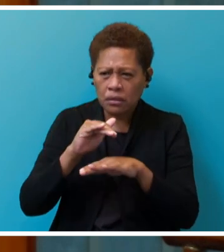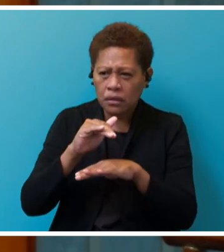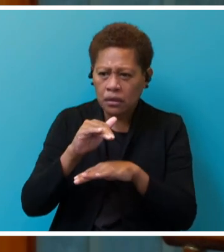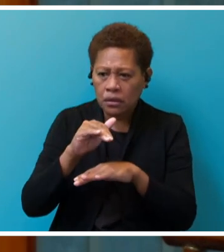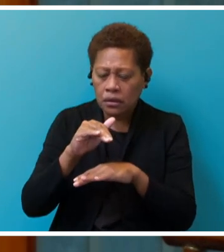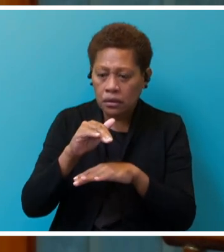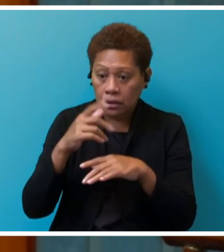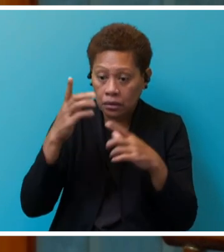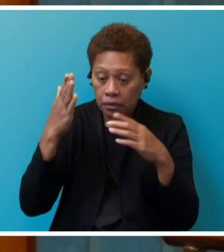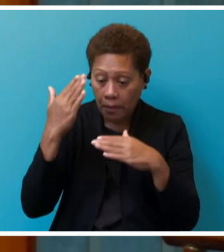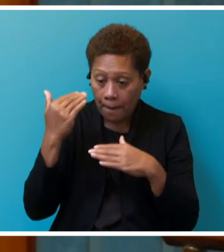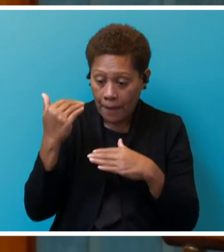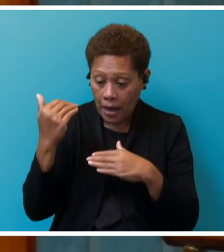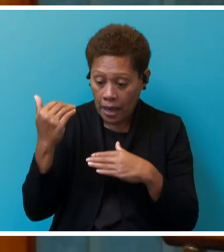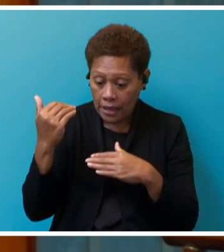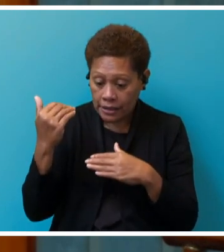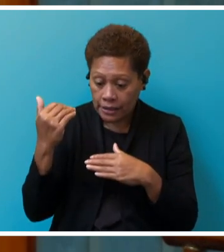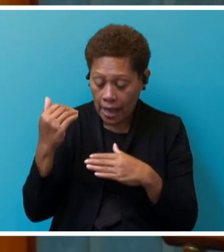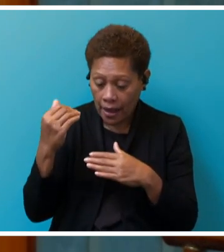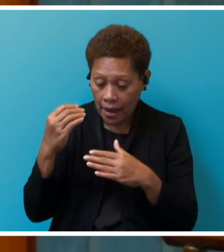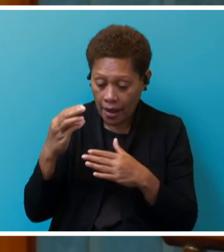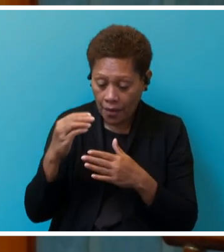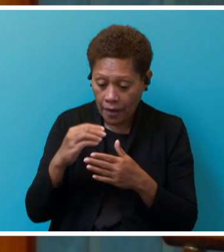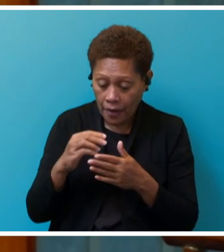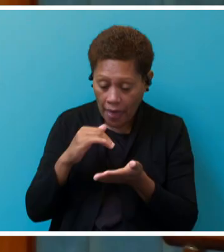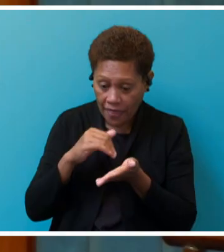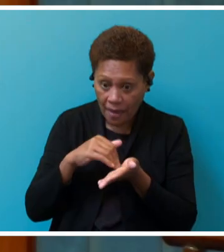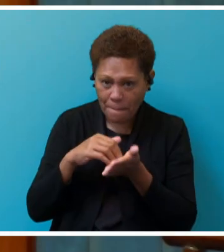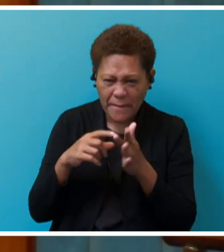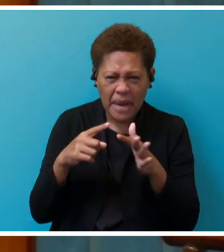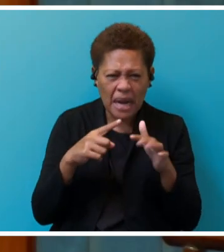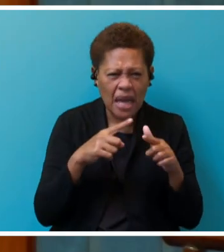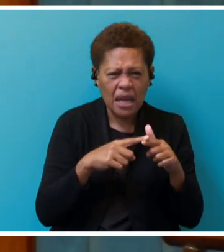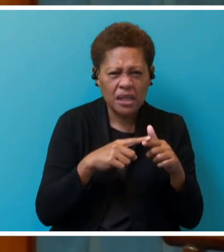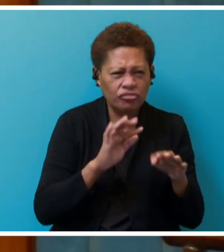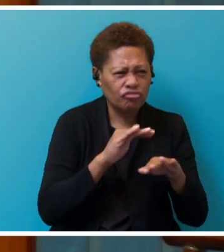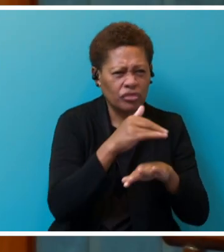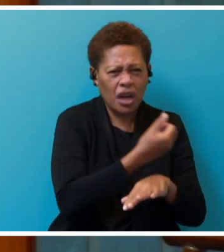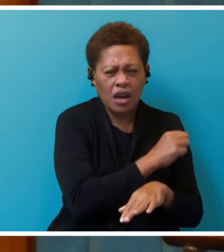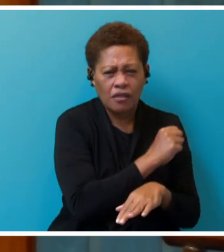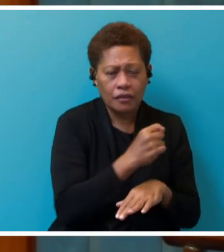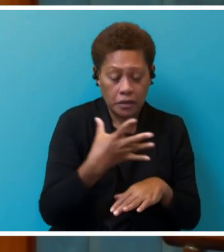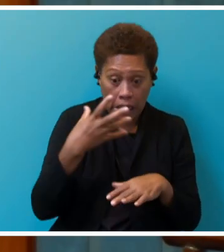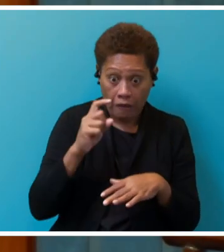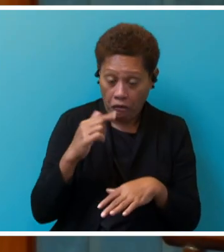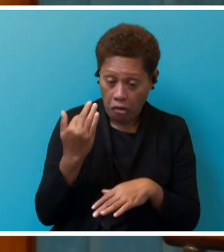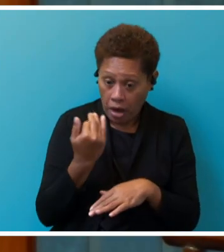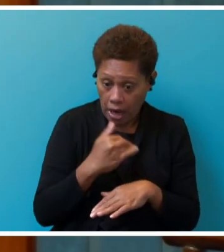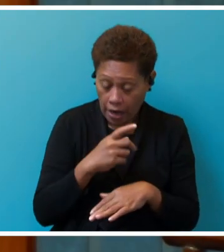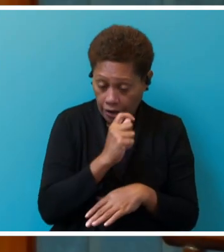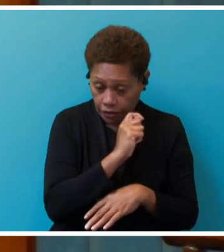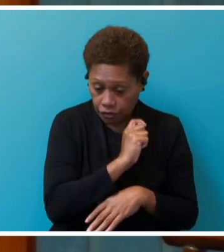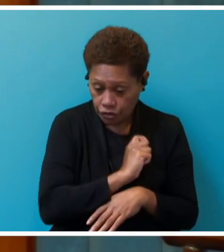East, Africa, and right here in the South Pacific. It's a name built on 150 years of trust, innovation,